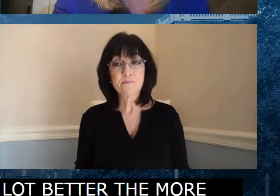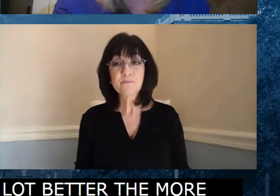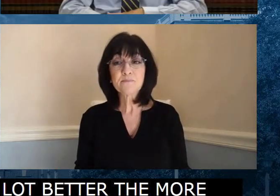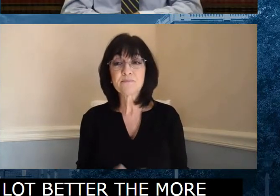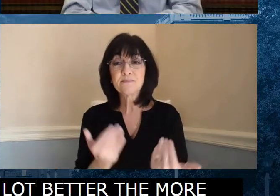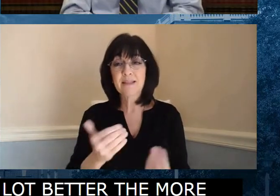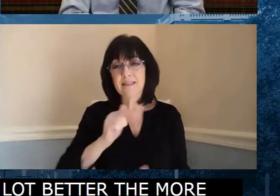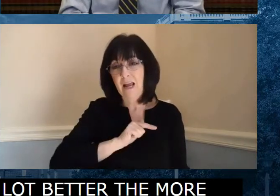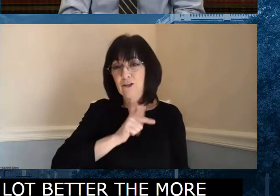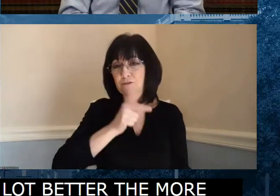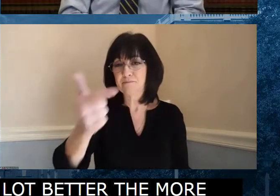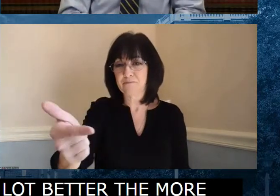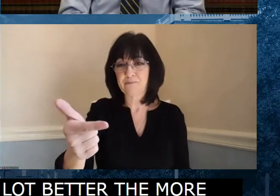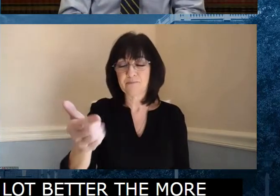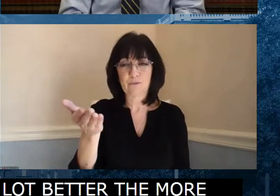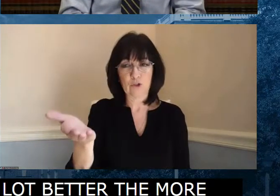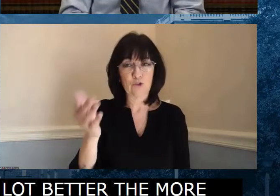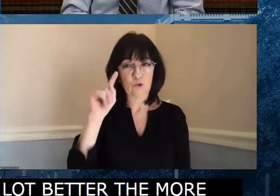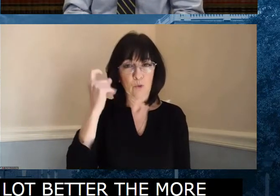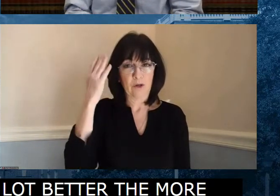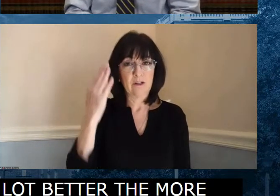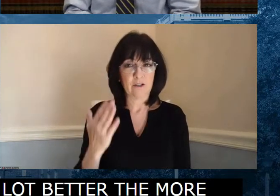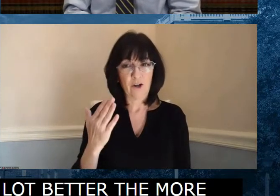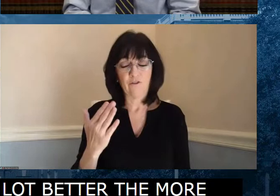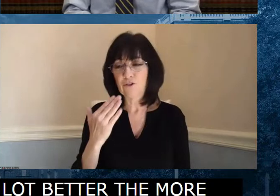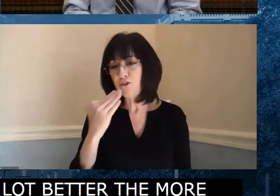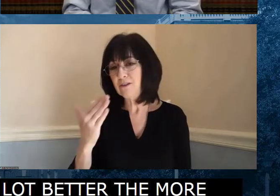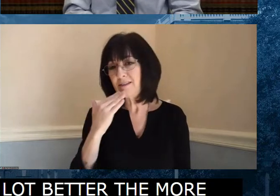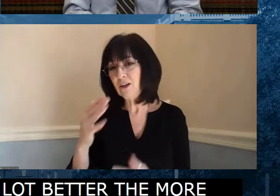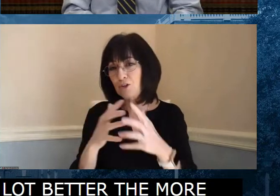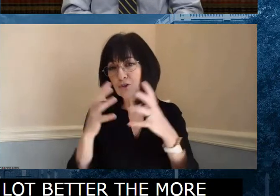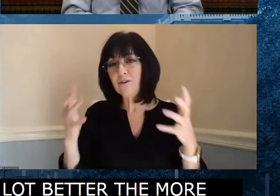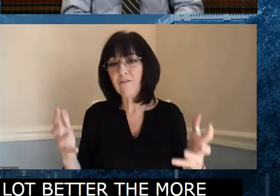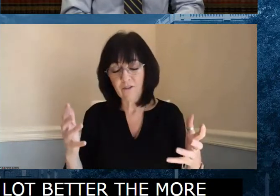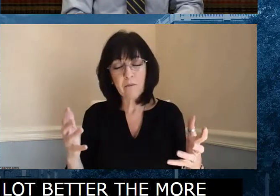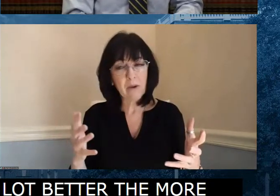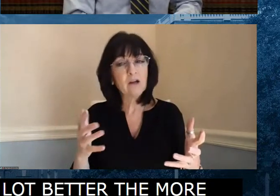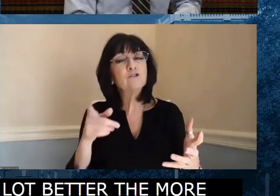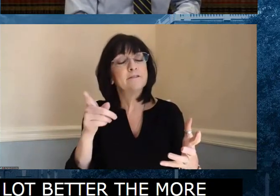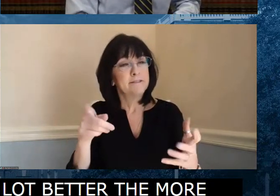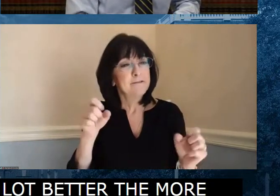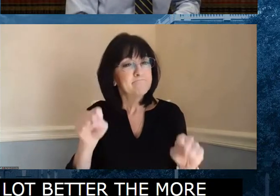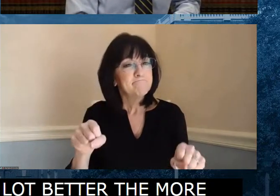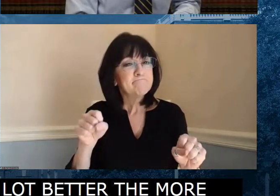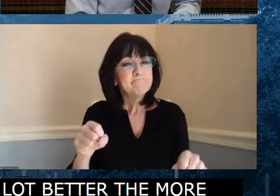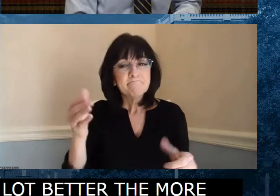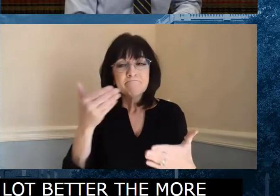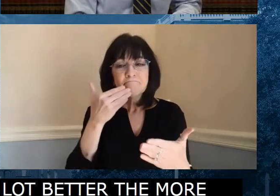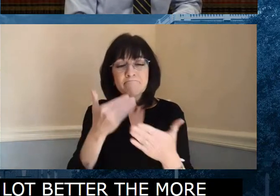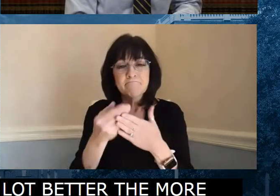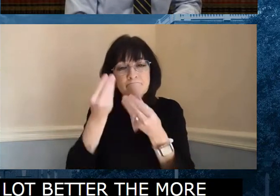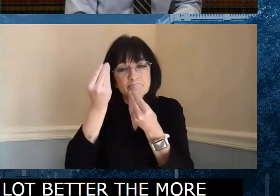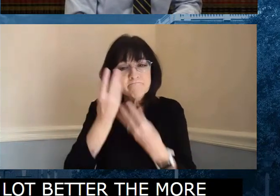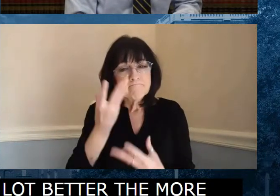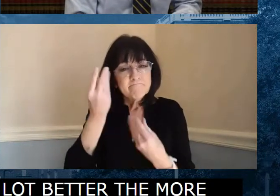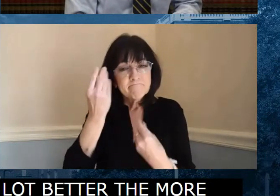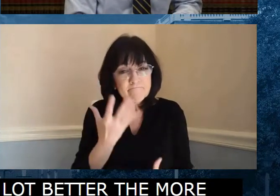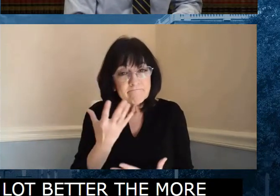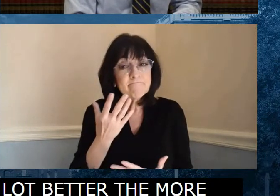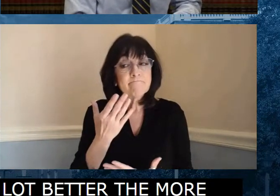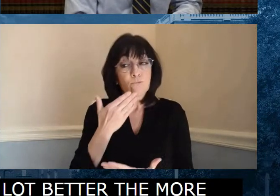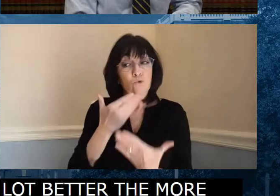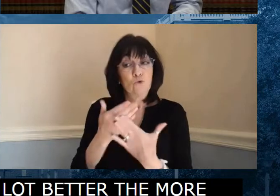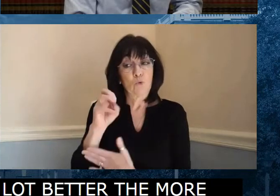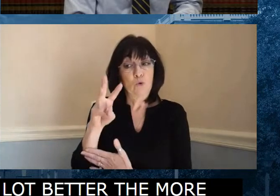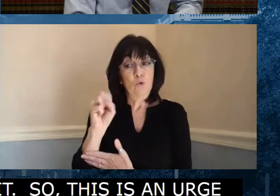you. Thank you very much, Dr. Rattay. Thanks for filling us in on that information. Some good news, hopefully by the end of the week